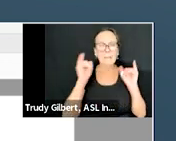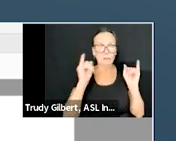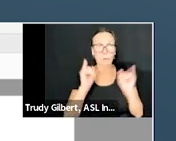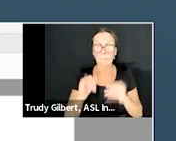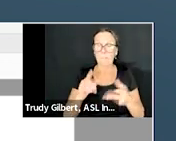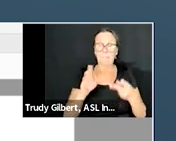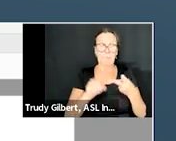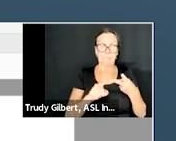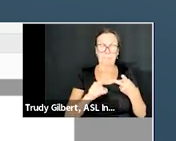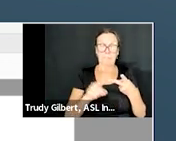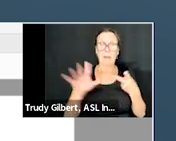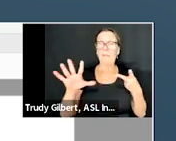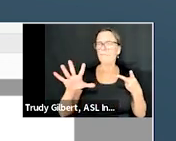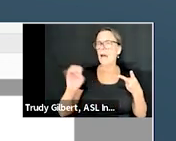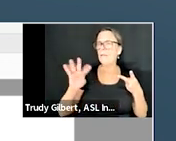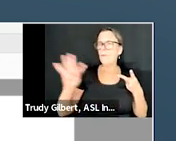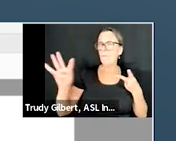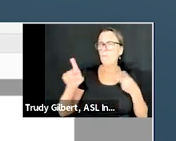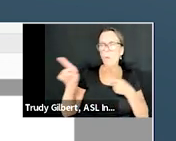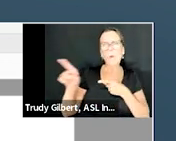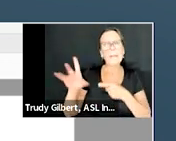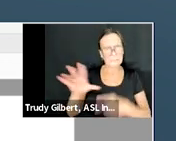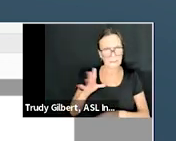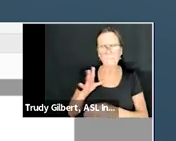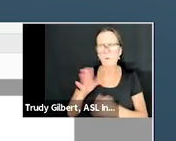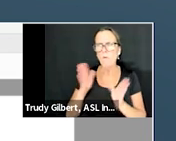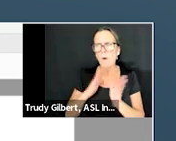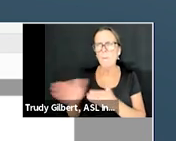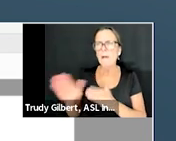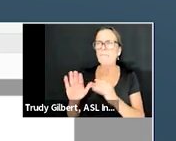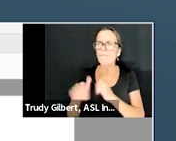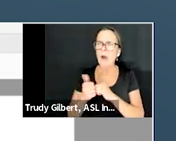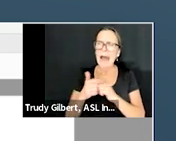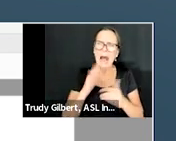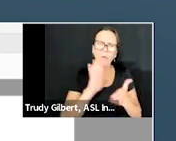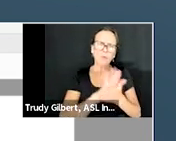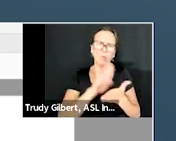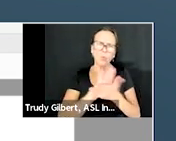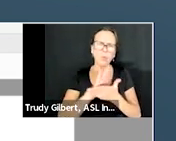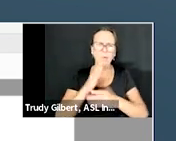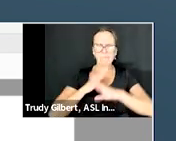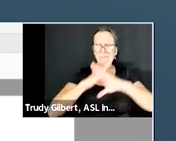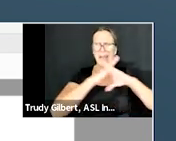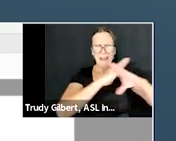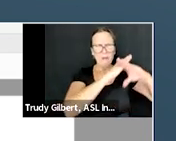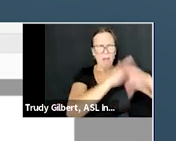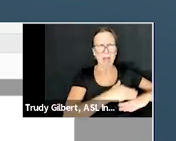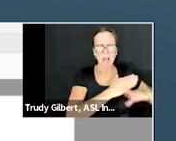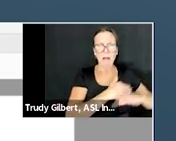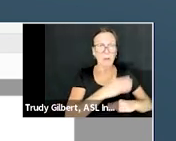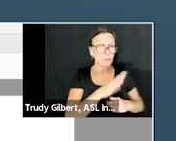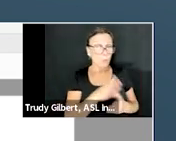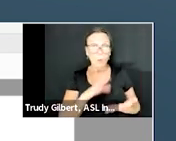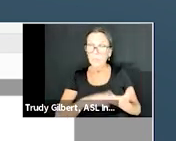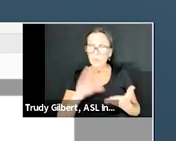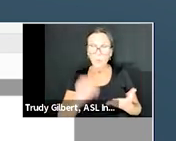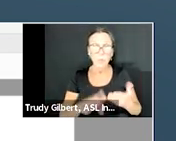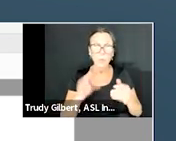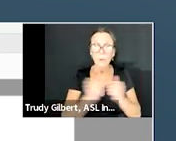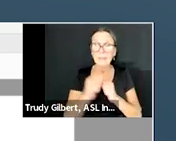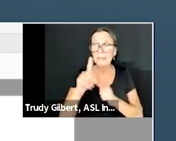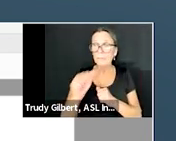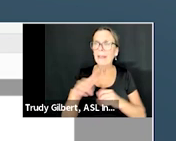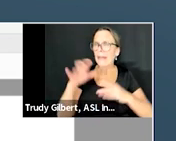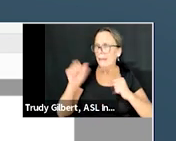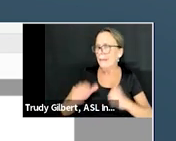504 plan is a formal plan for how a school will remove barriers so a student with a disability can learn alongside peers in